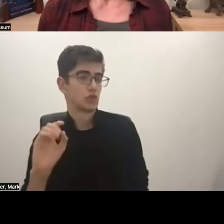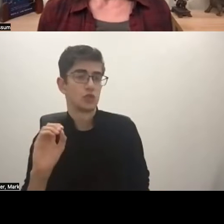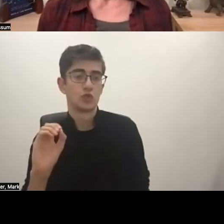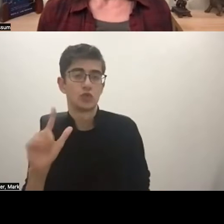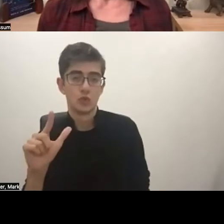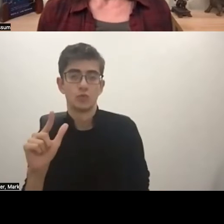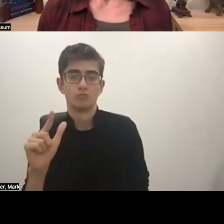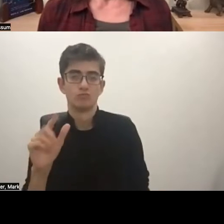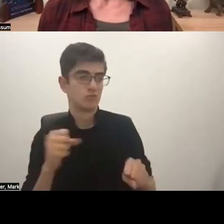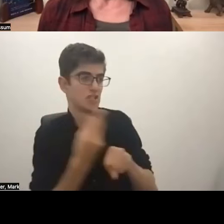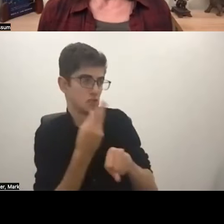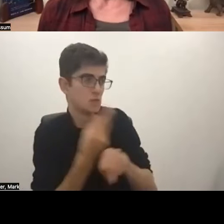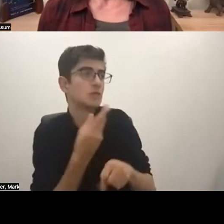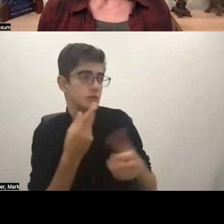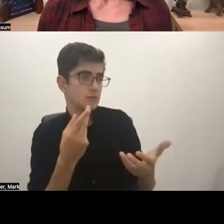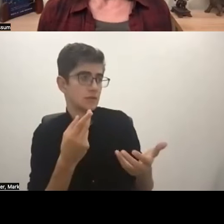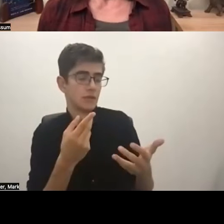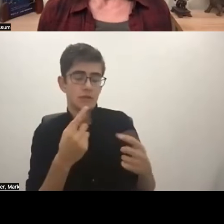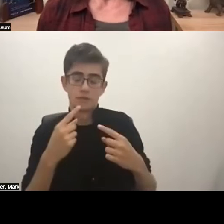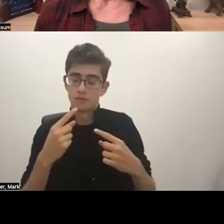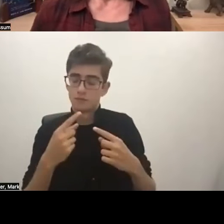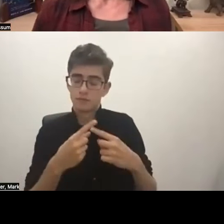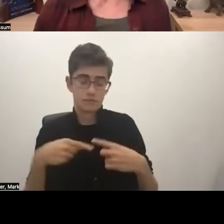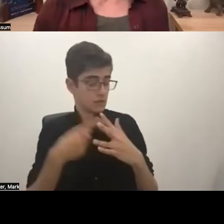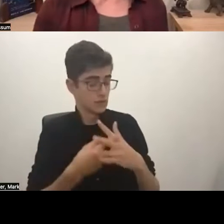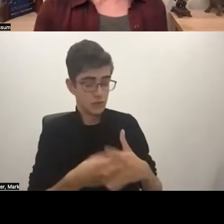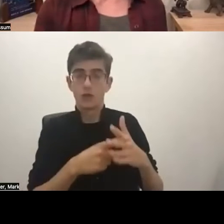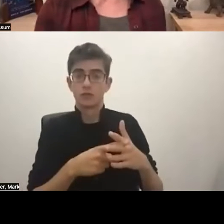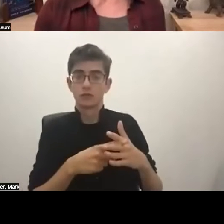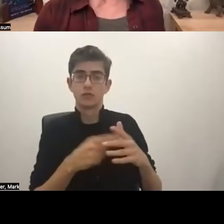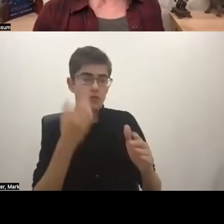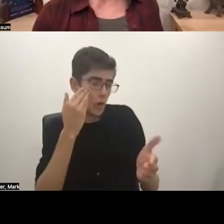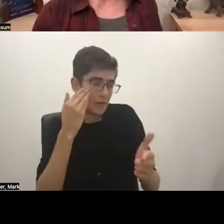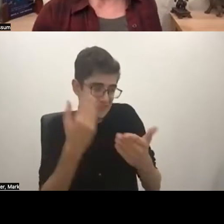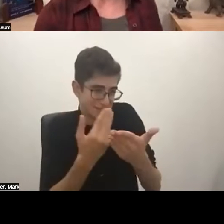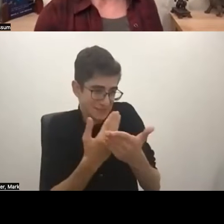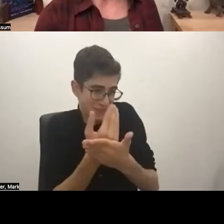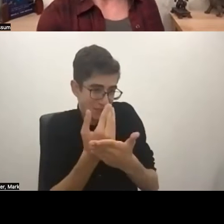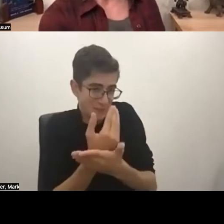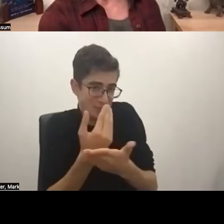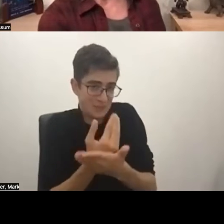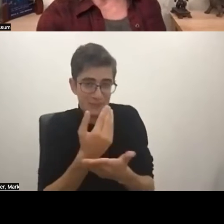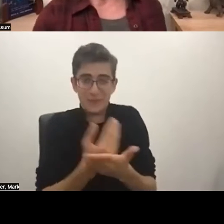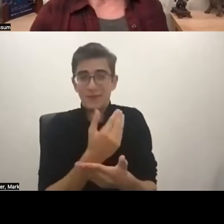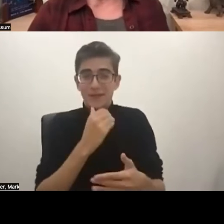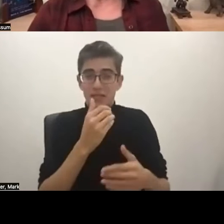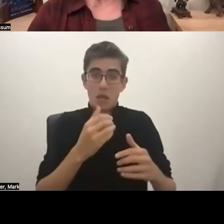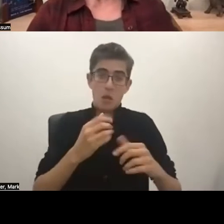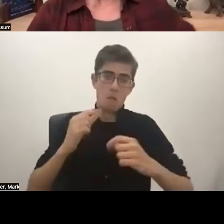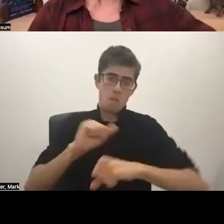least from the outset, it's still burgeoning, it's still very nascent,